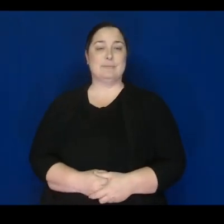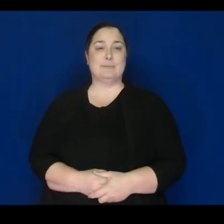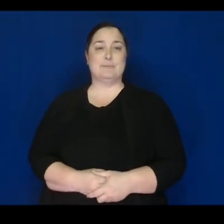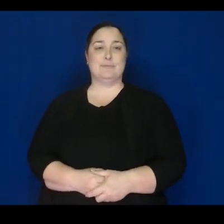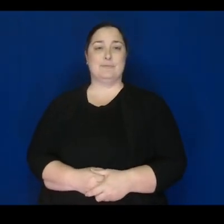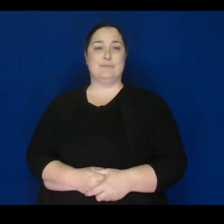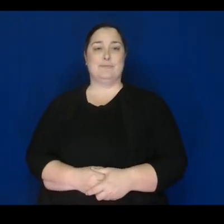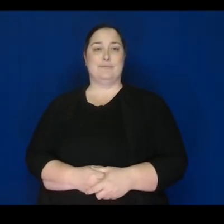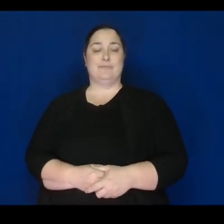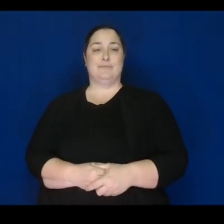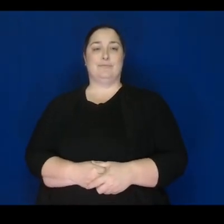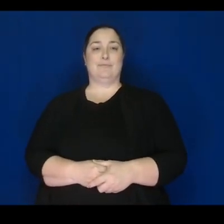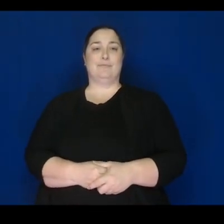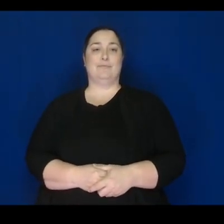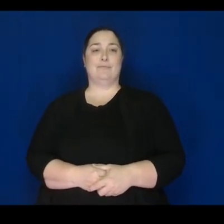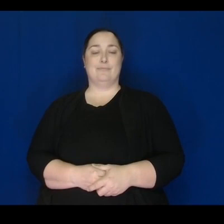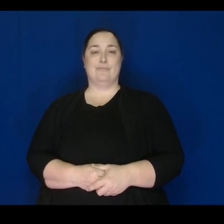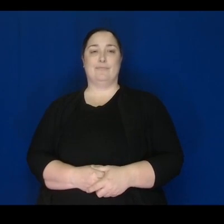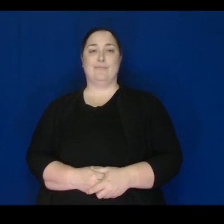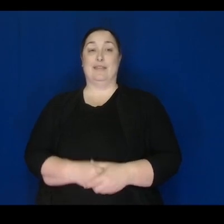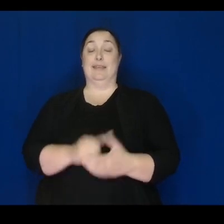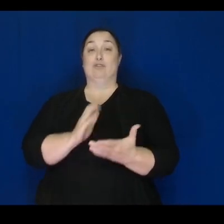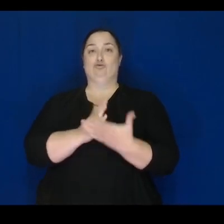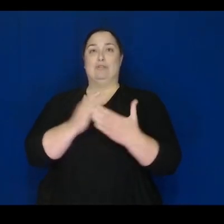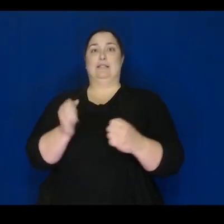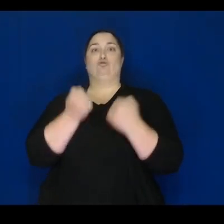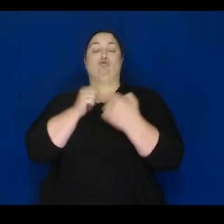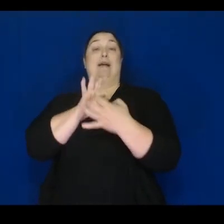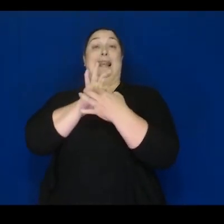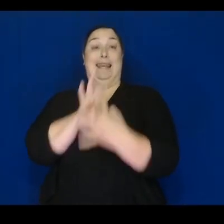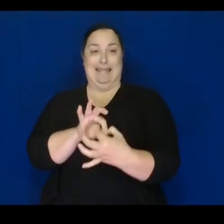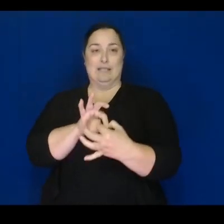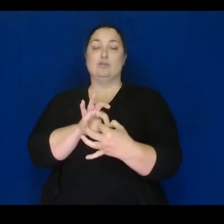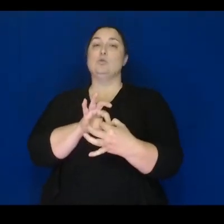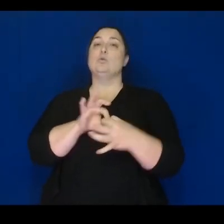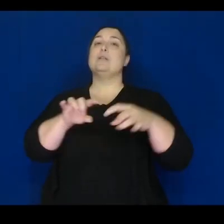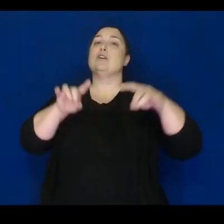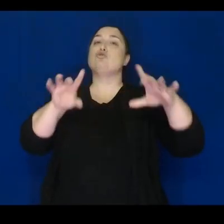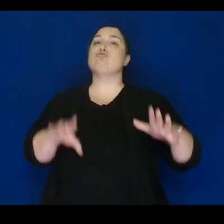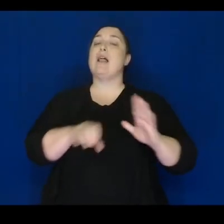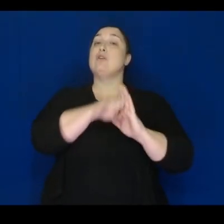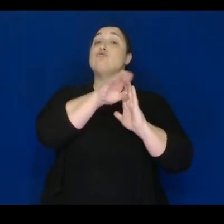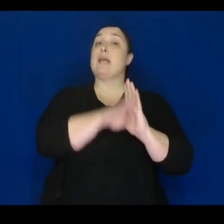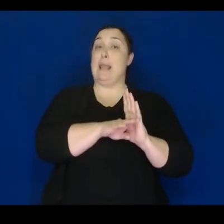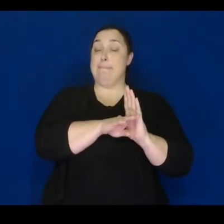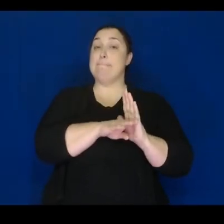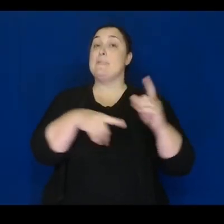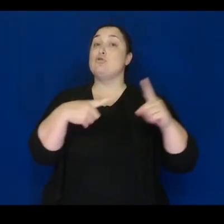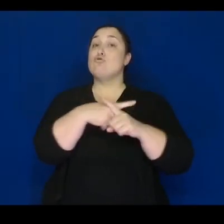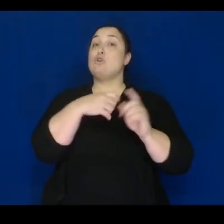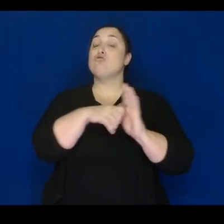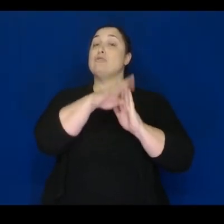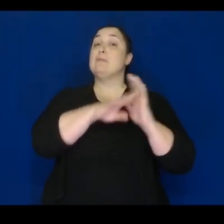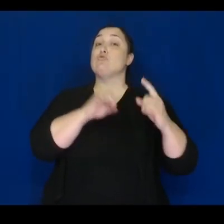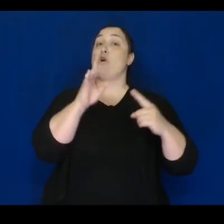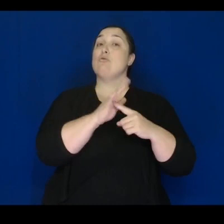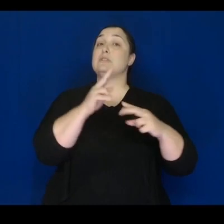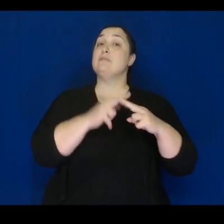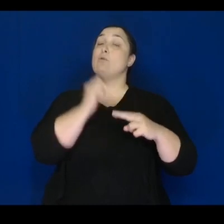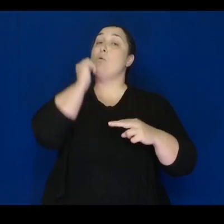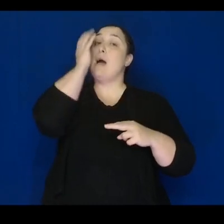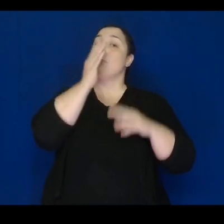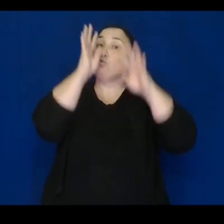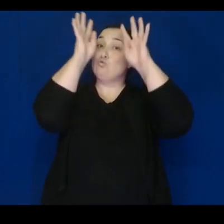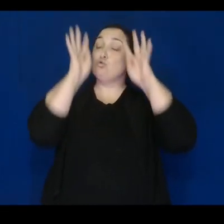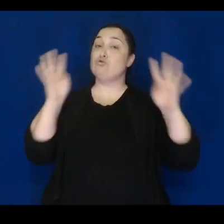And the Art Ways of Learning principles is really strongly connected to the Australian curriculum, cross-curriculum priority for Aboriginal and Torres Strait Islander